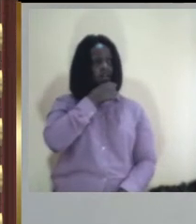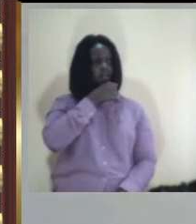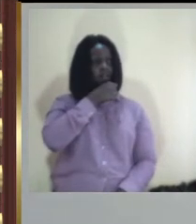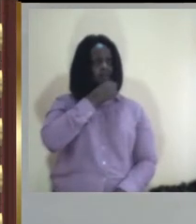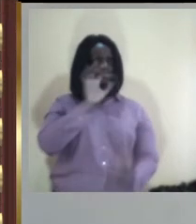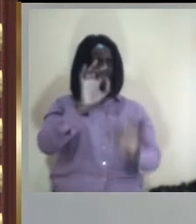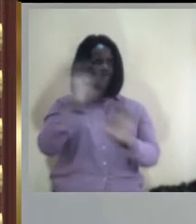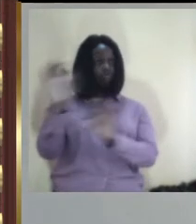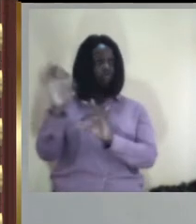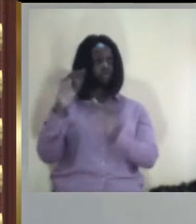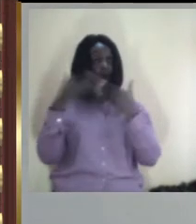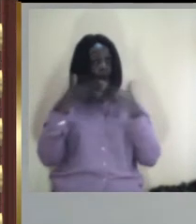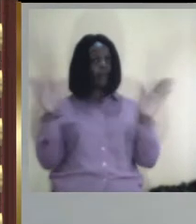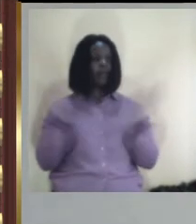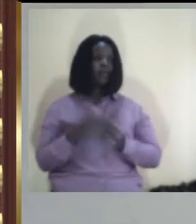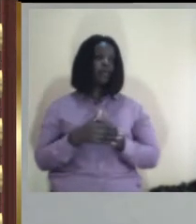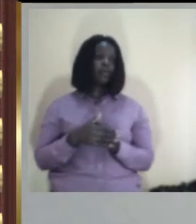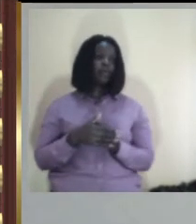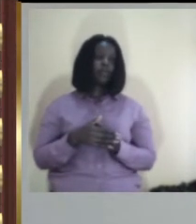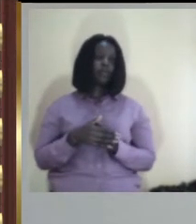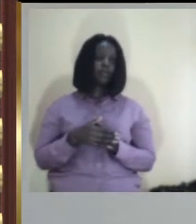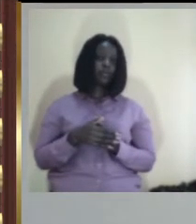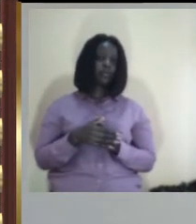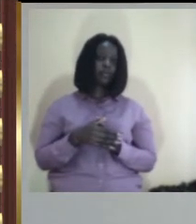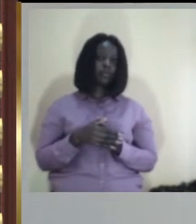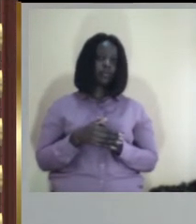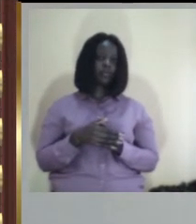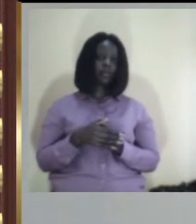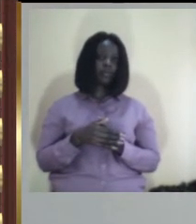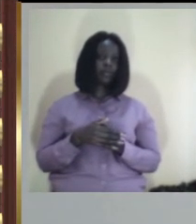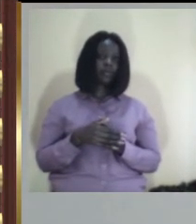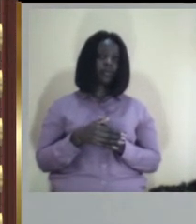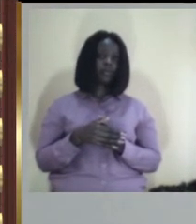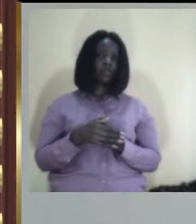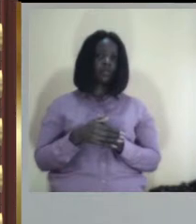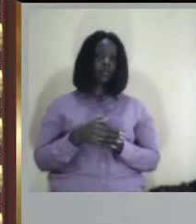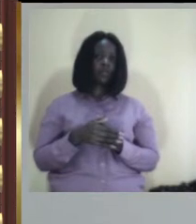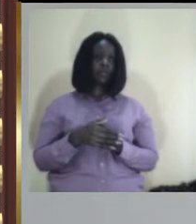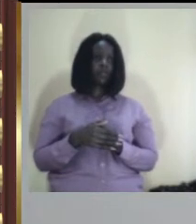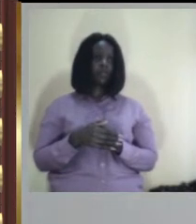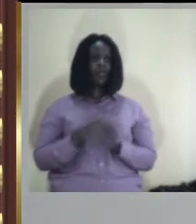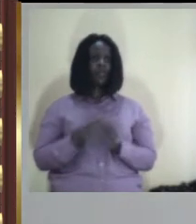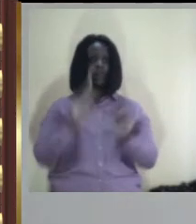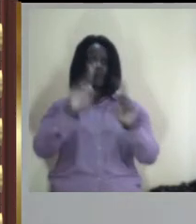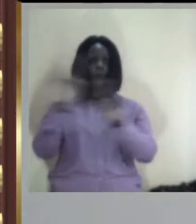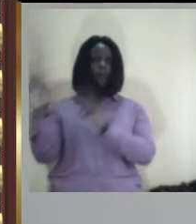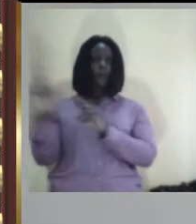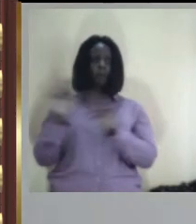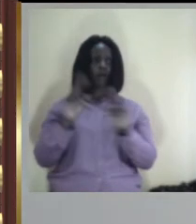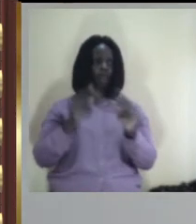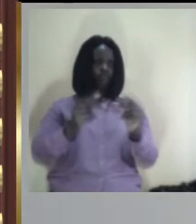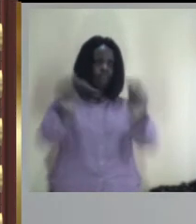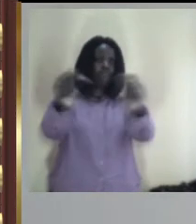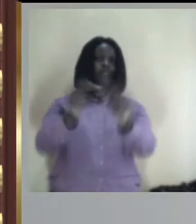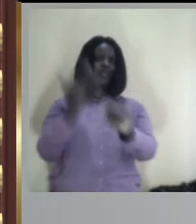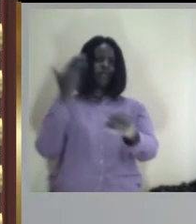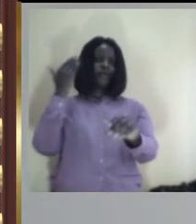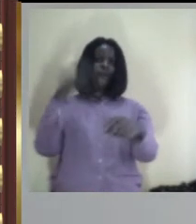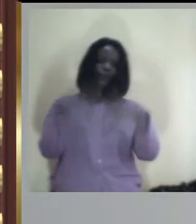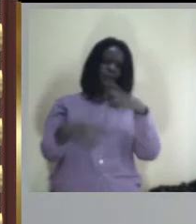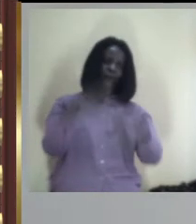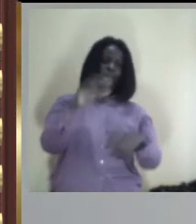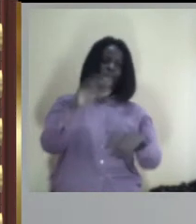is unmuted. By that, I think we'll be running our program very well, unlike previously. Let